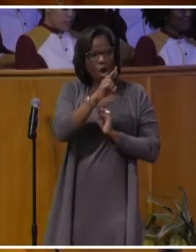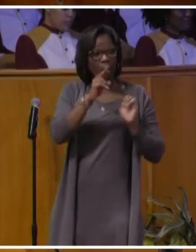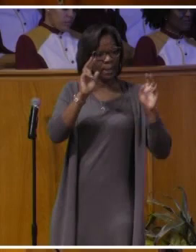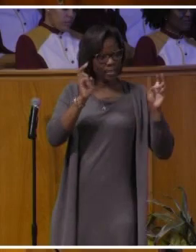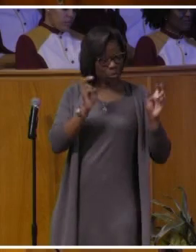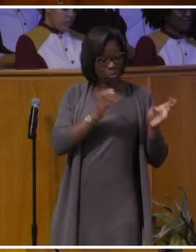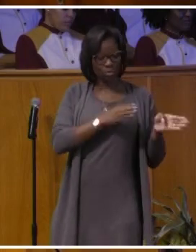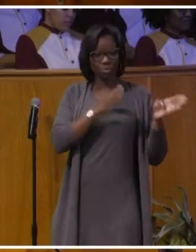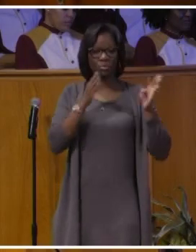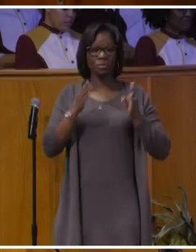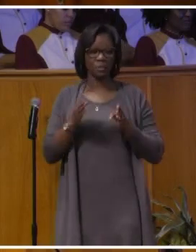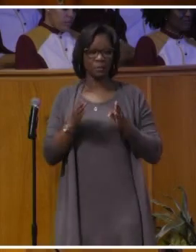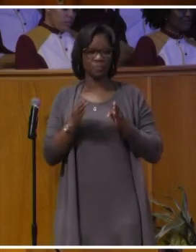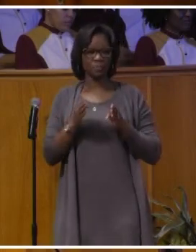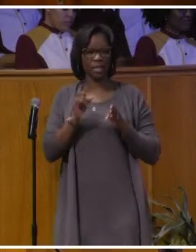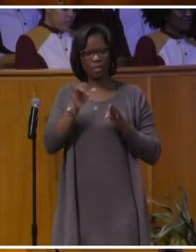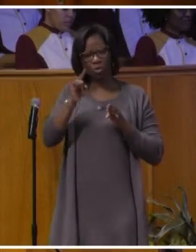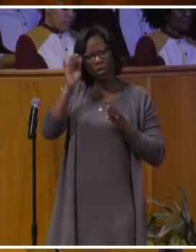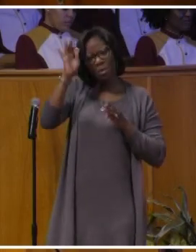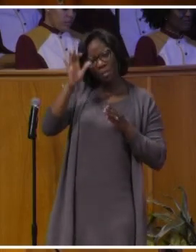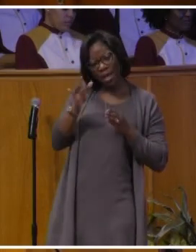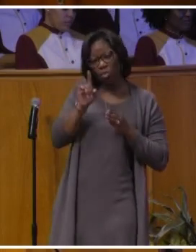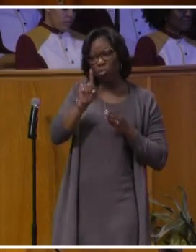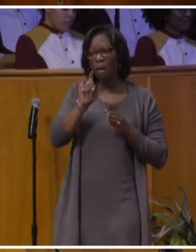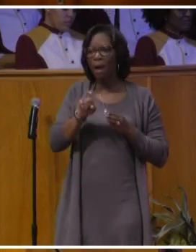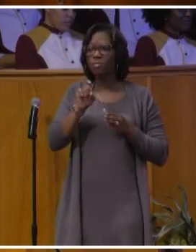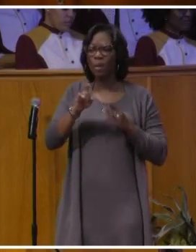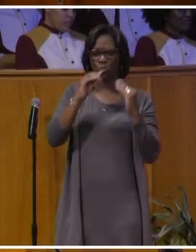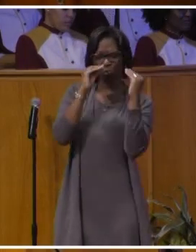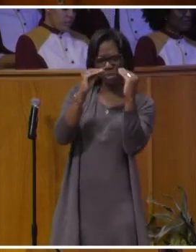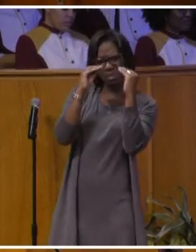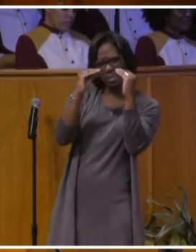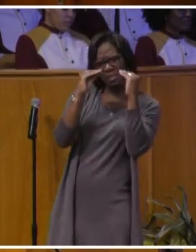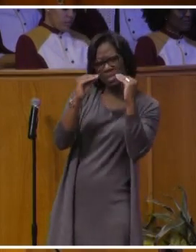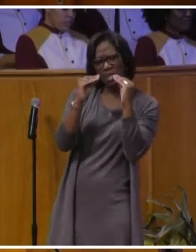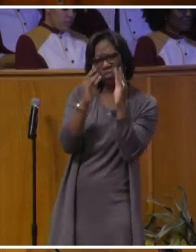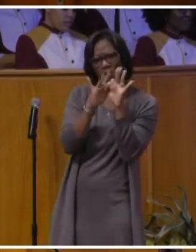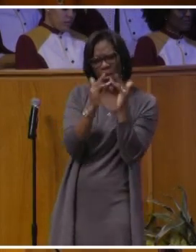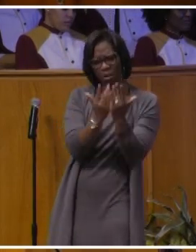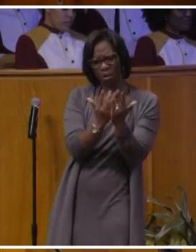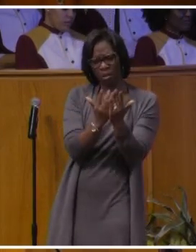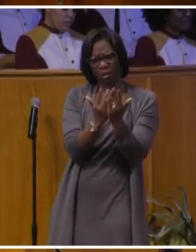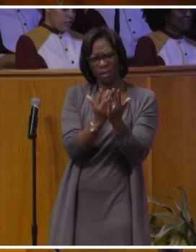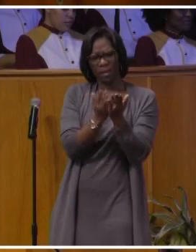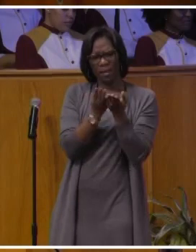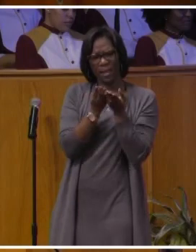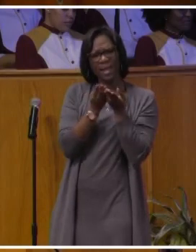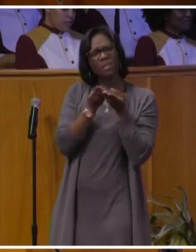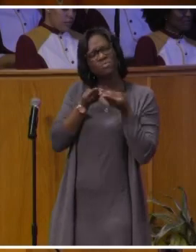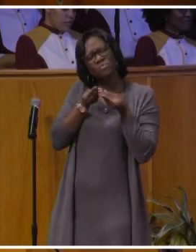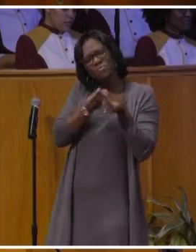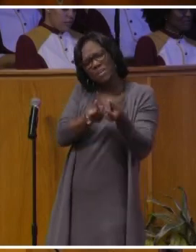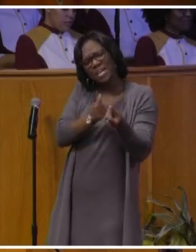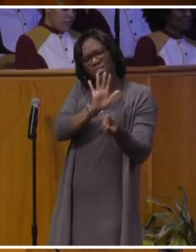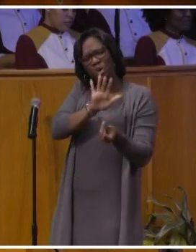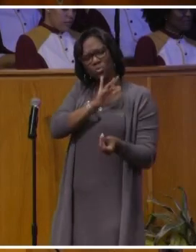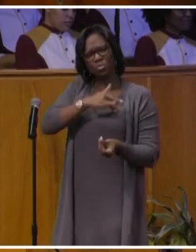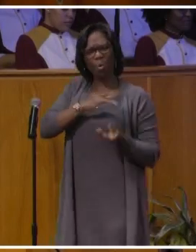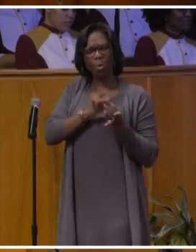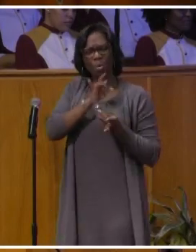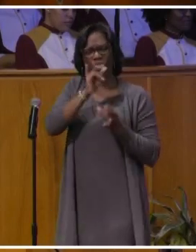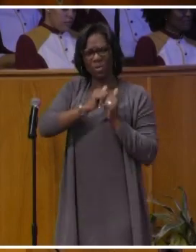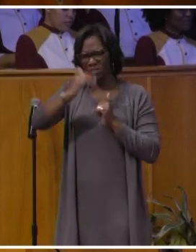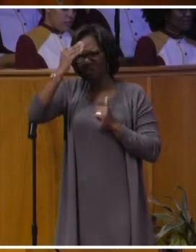issues. If you're going to pastor, you got to be able to teach the word of God and feed people with knowledge and